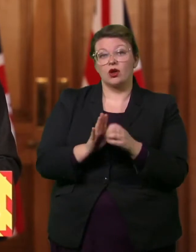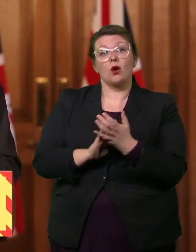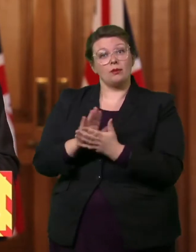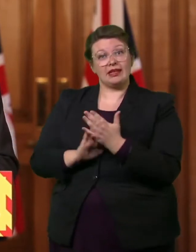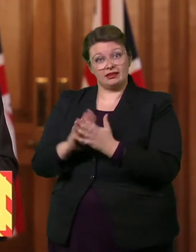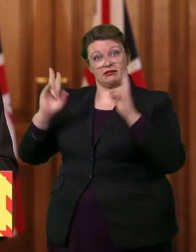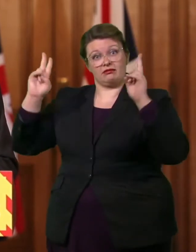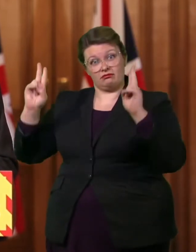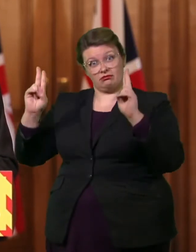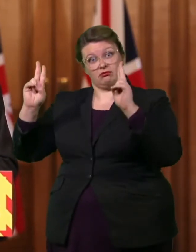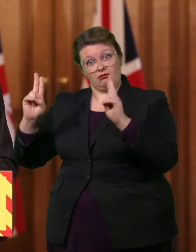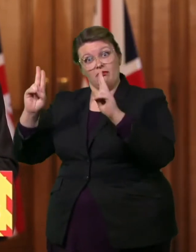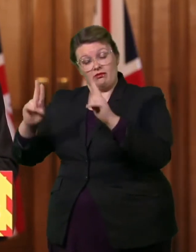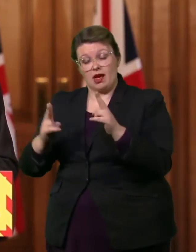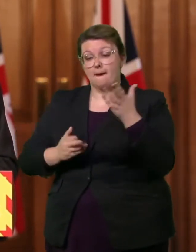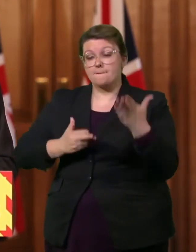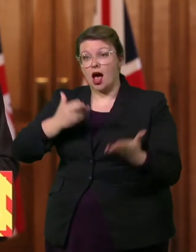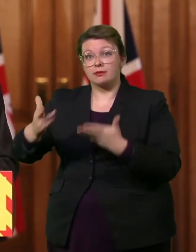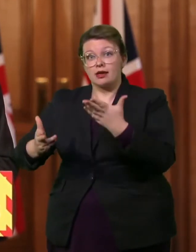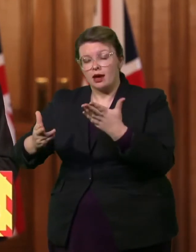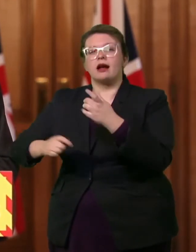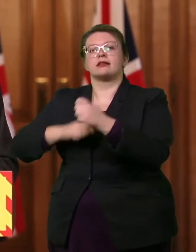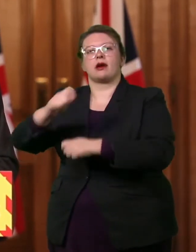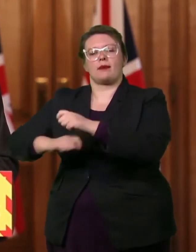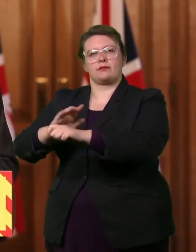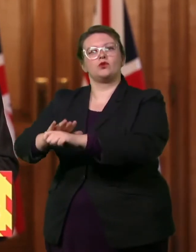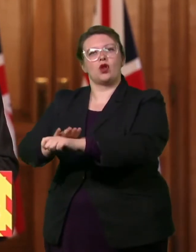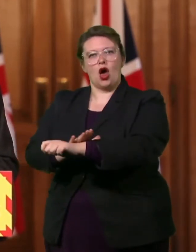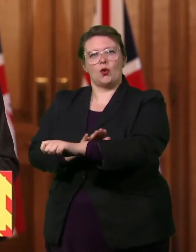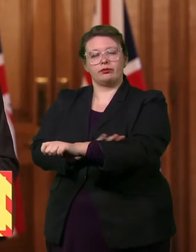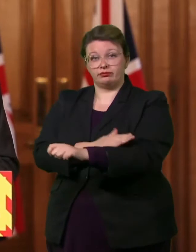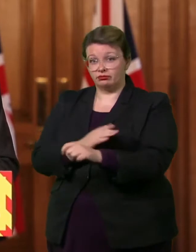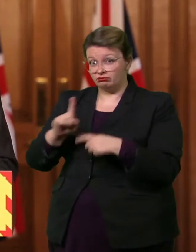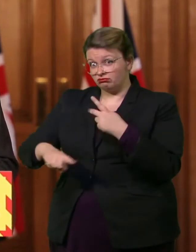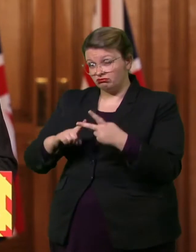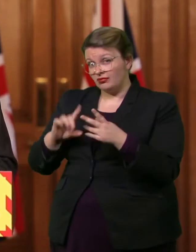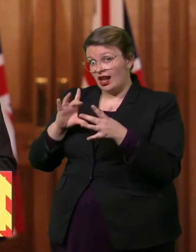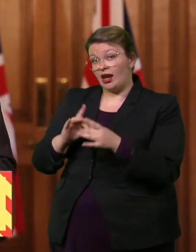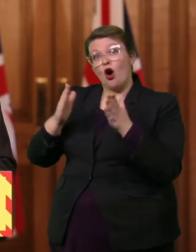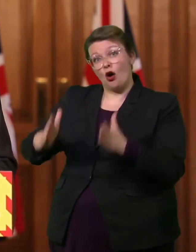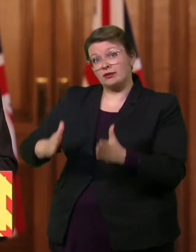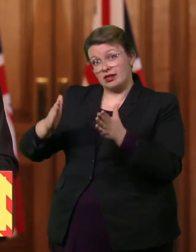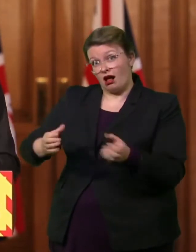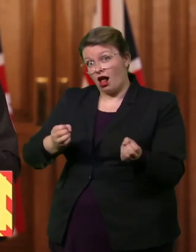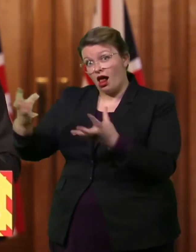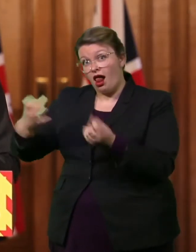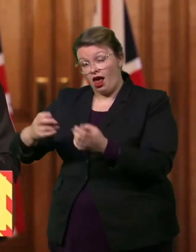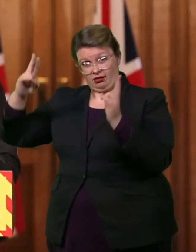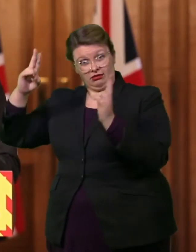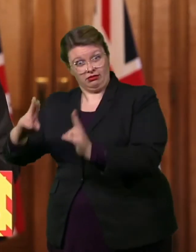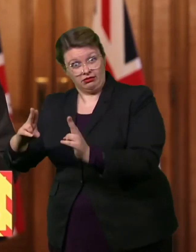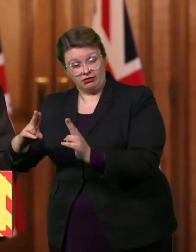of hospital admissions shows a fall of 40% over the past fortnight,